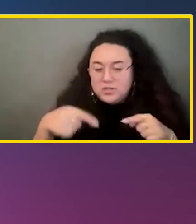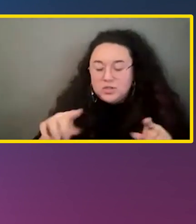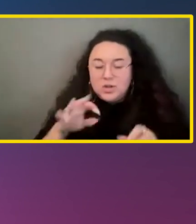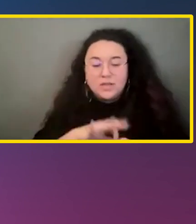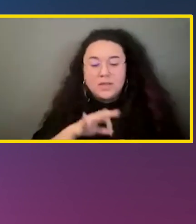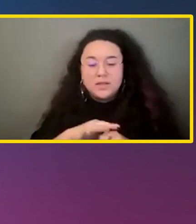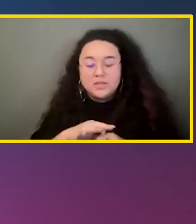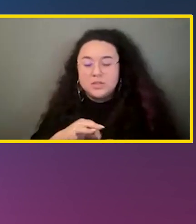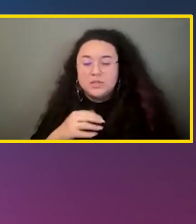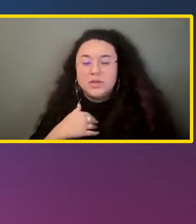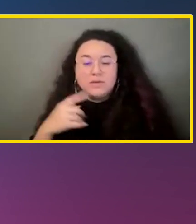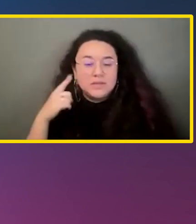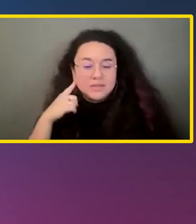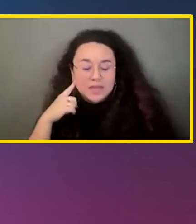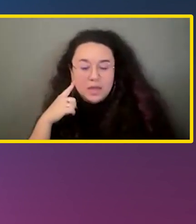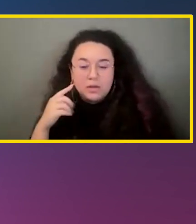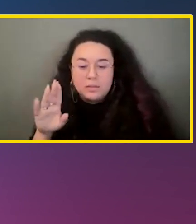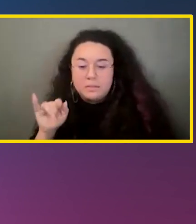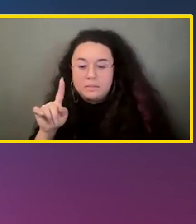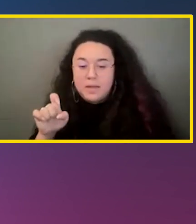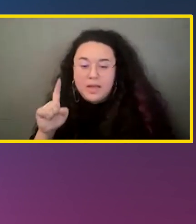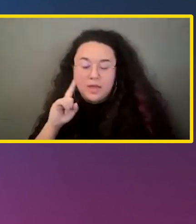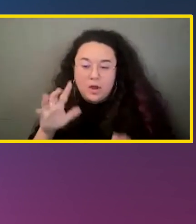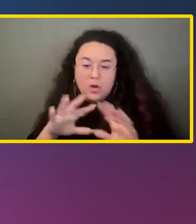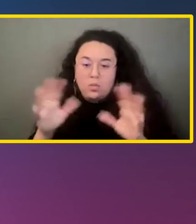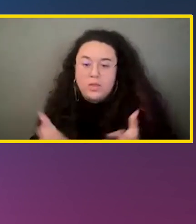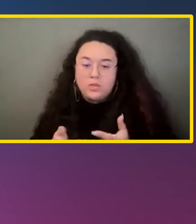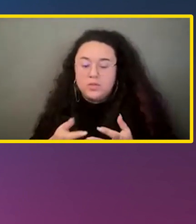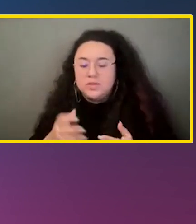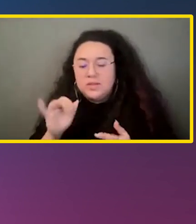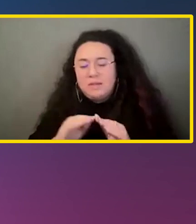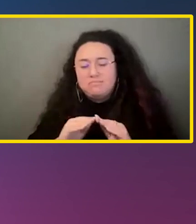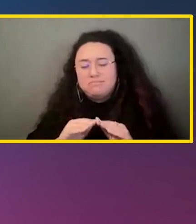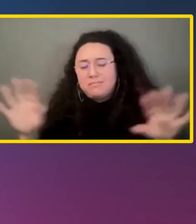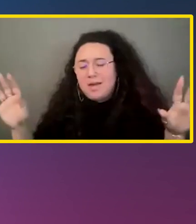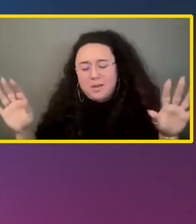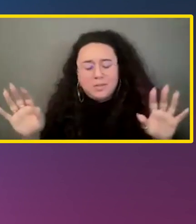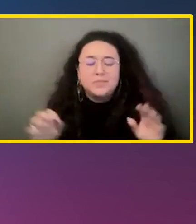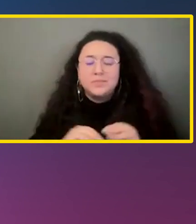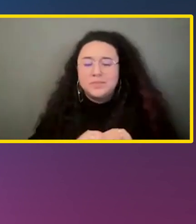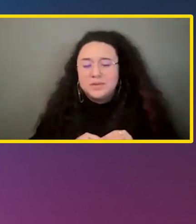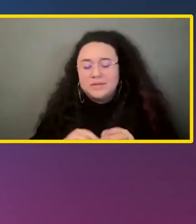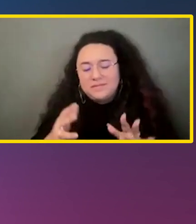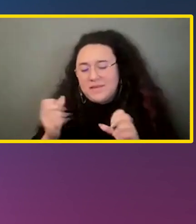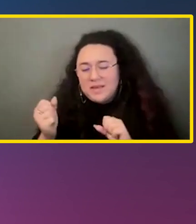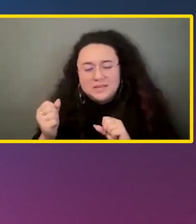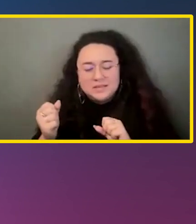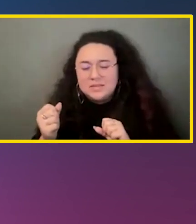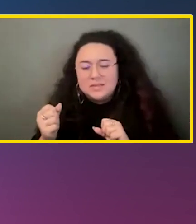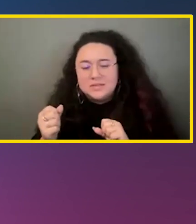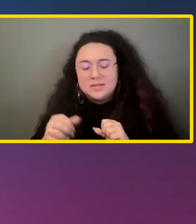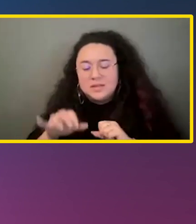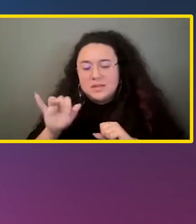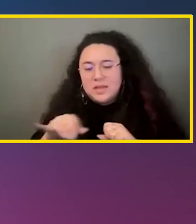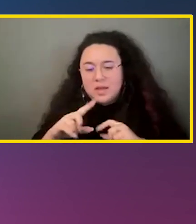cycle, there was a soundbite that was just heard around the world. I mean, it went around and like just so fast. It was